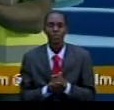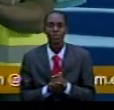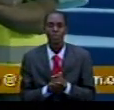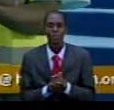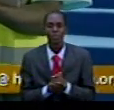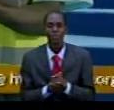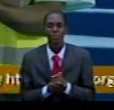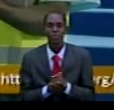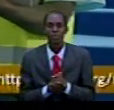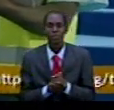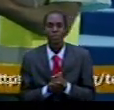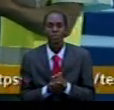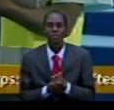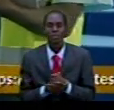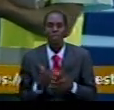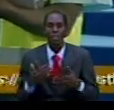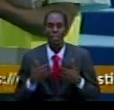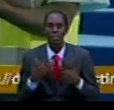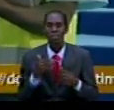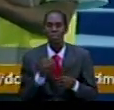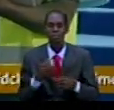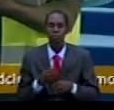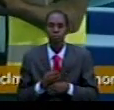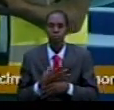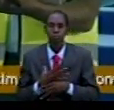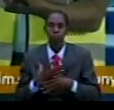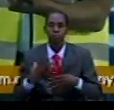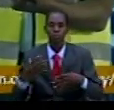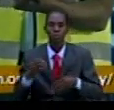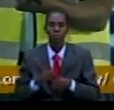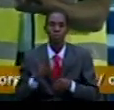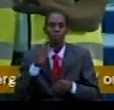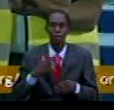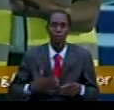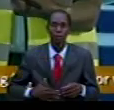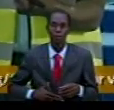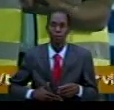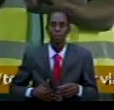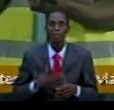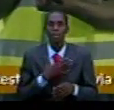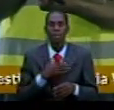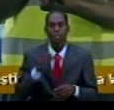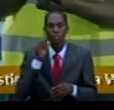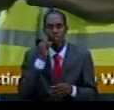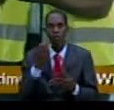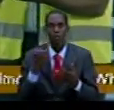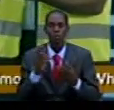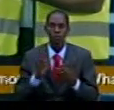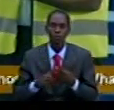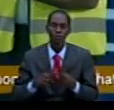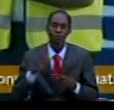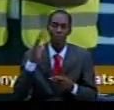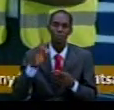has a swelling in her tummy. And she wants to testify to what God has done.